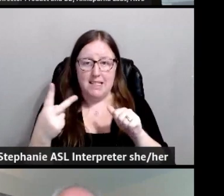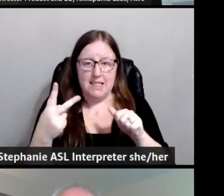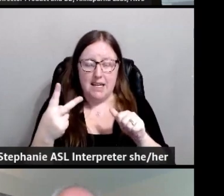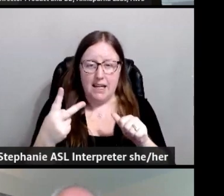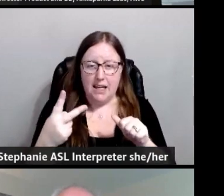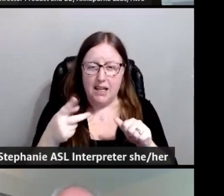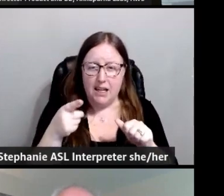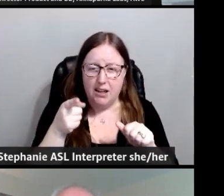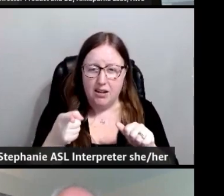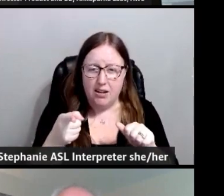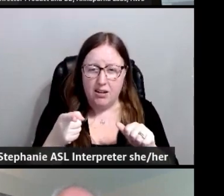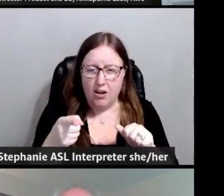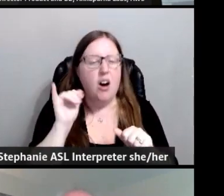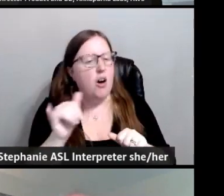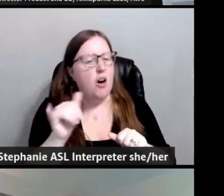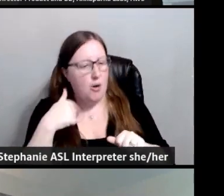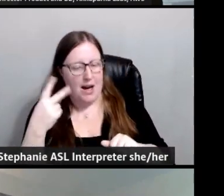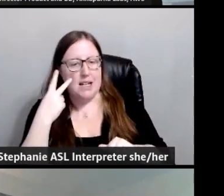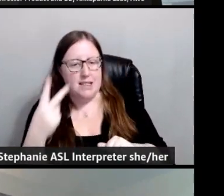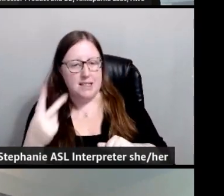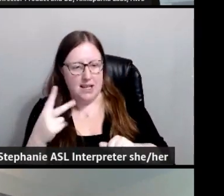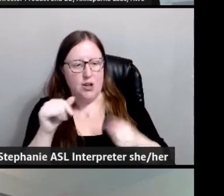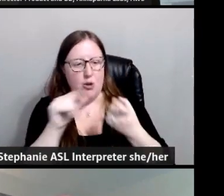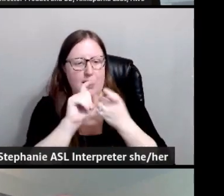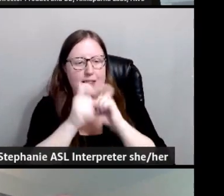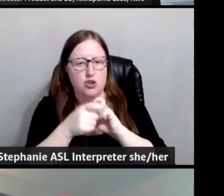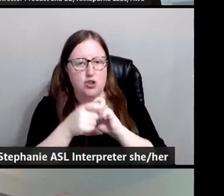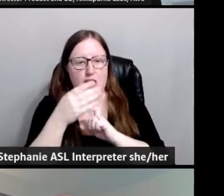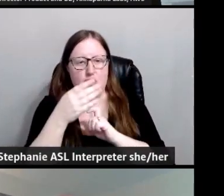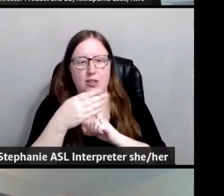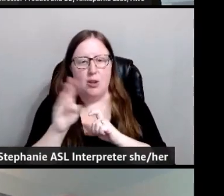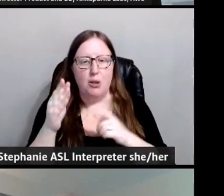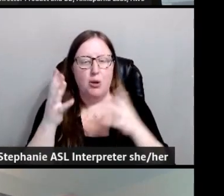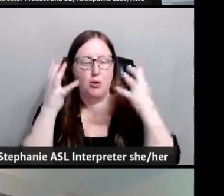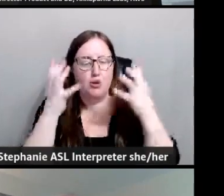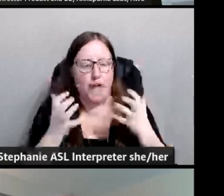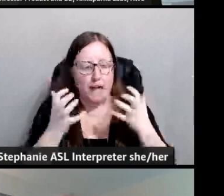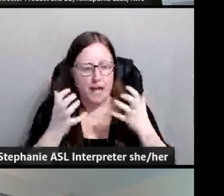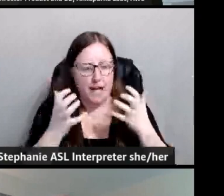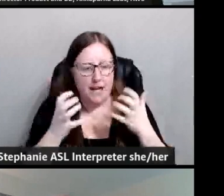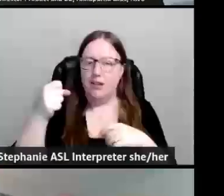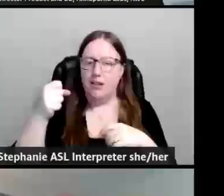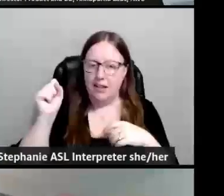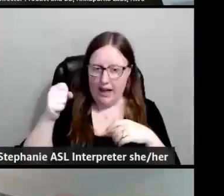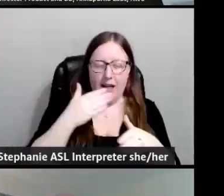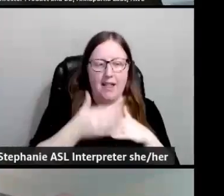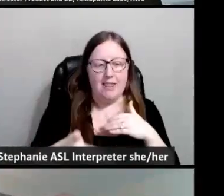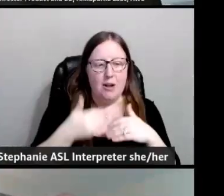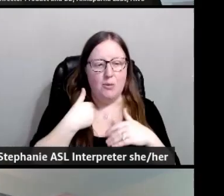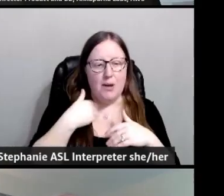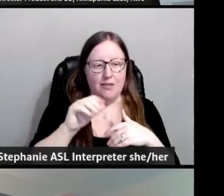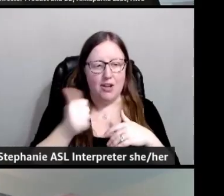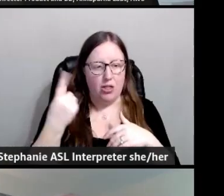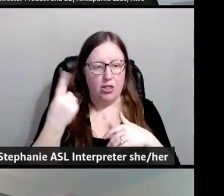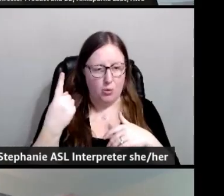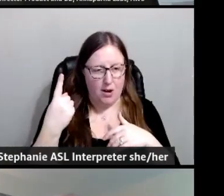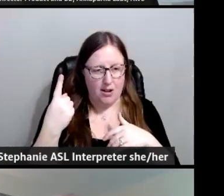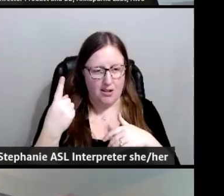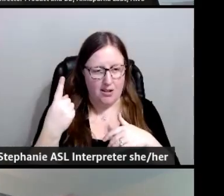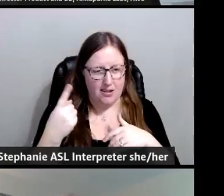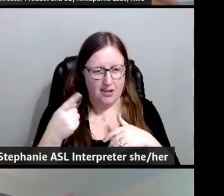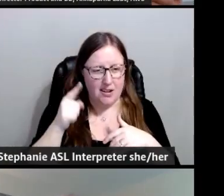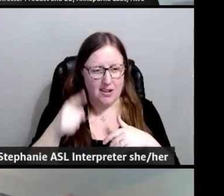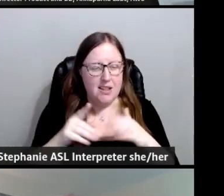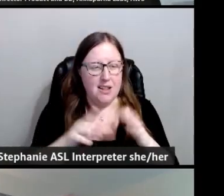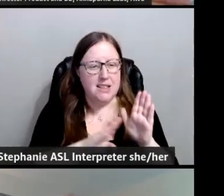for. Oh yeah, I can just see this like changing the blue shading. Yeah. Yep. And then we have another image. Of course, this is a development